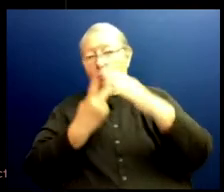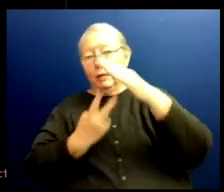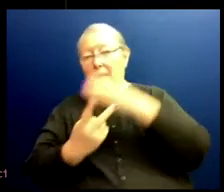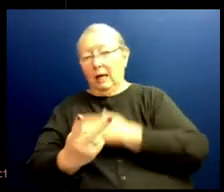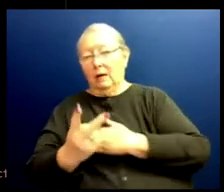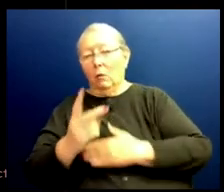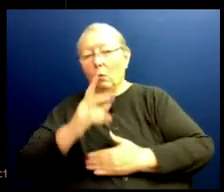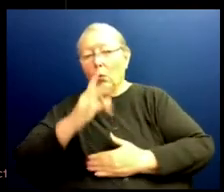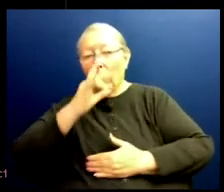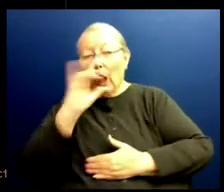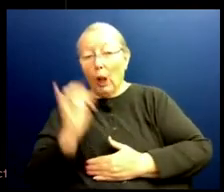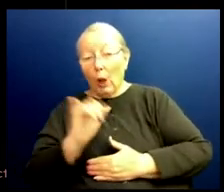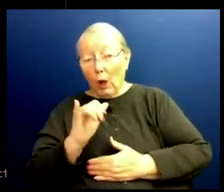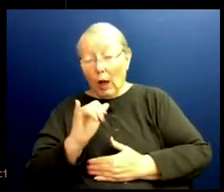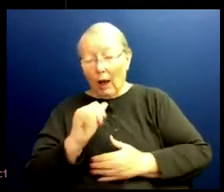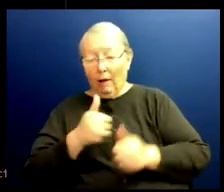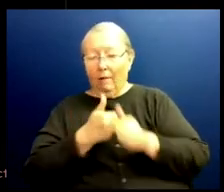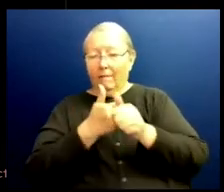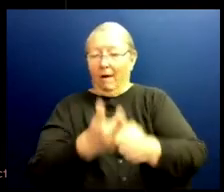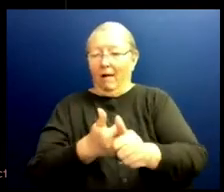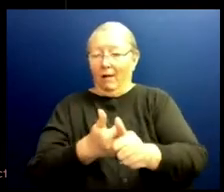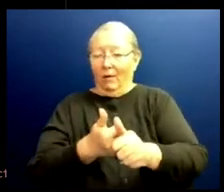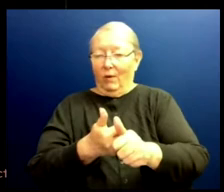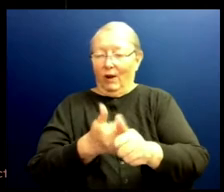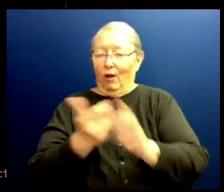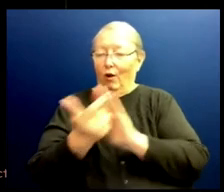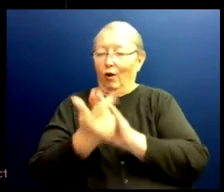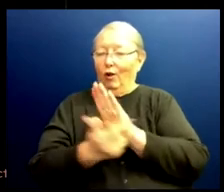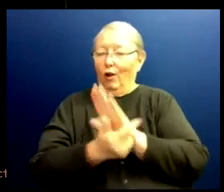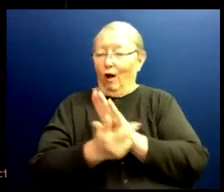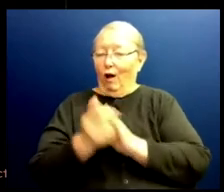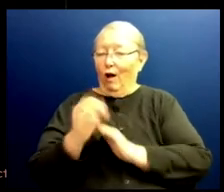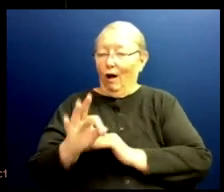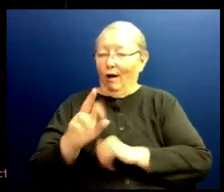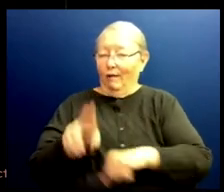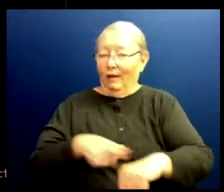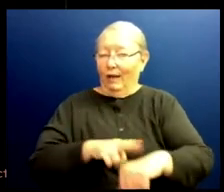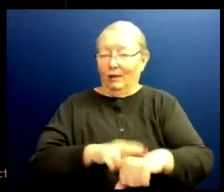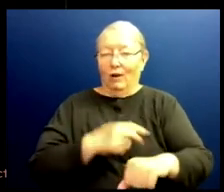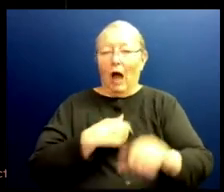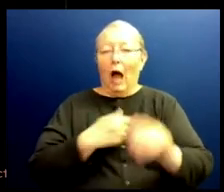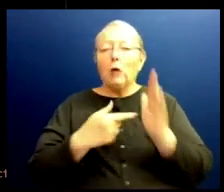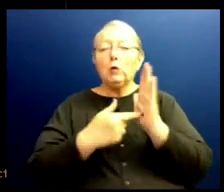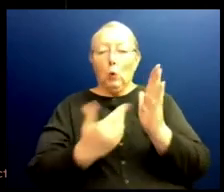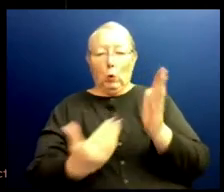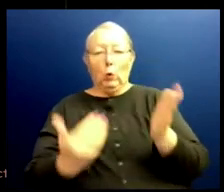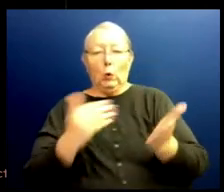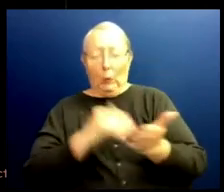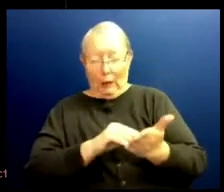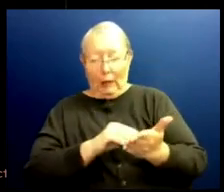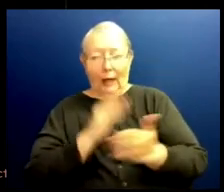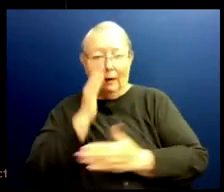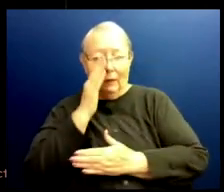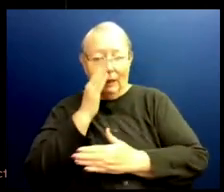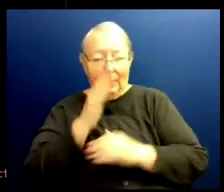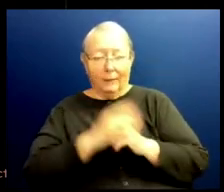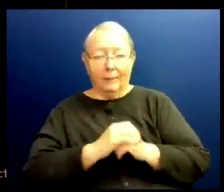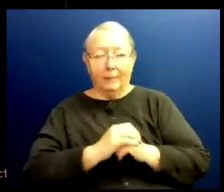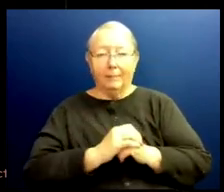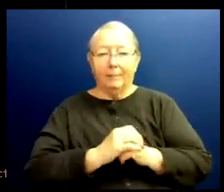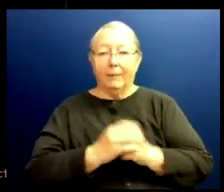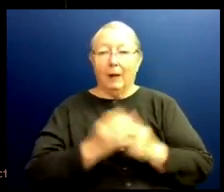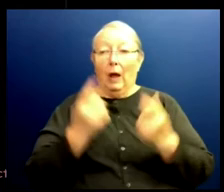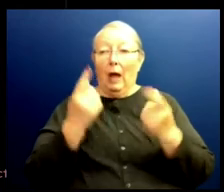nature at this time. So what happens, and I'll show this again, is you start with